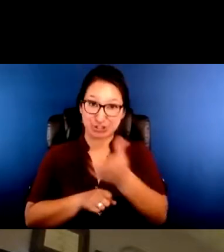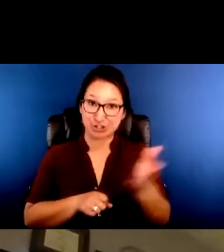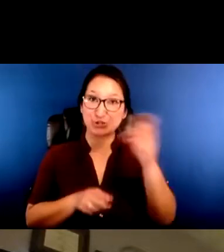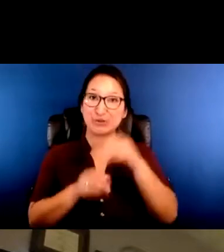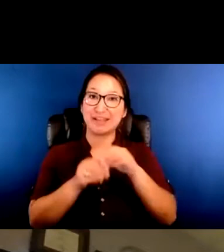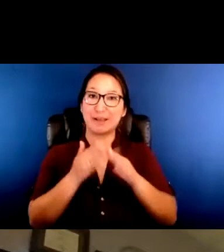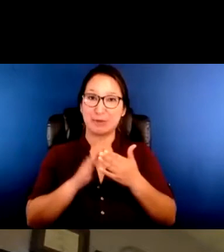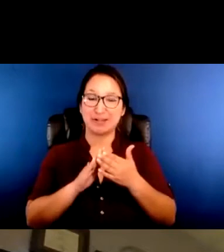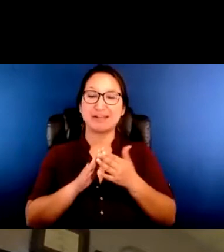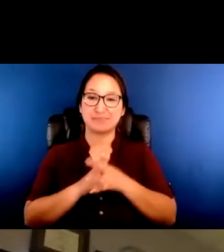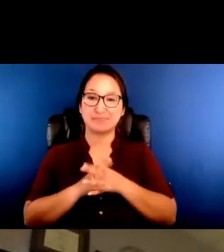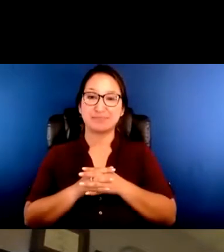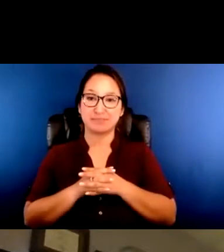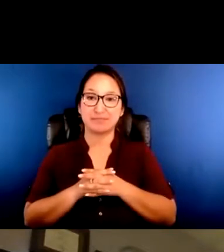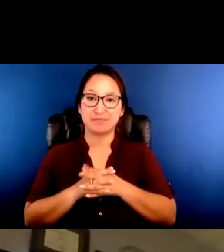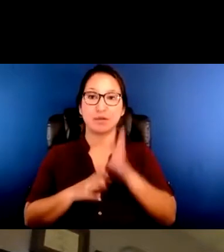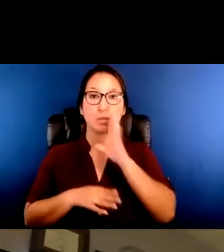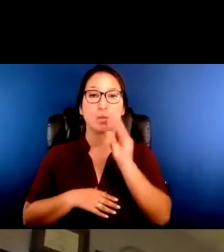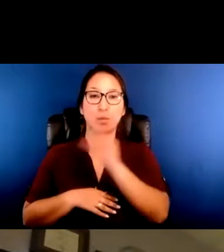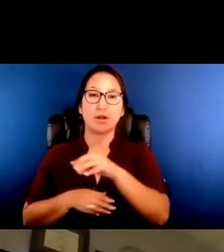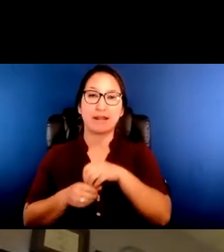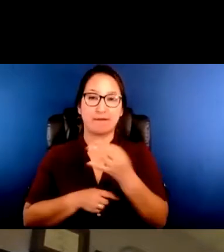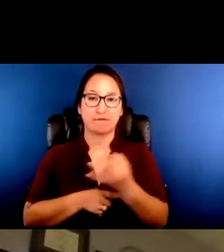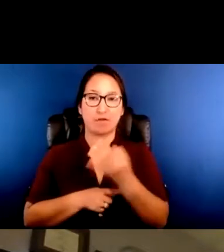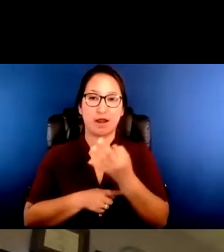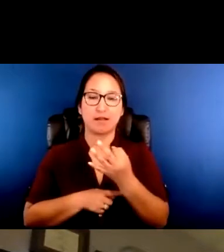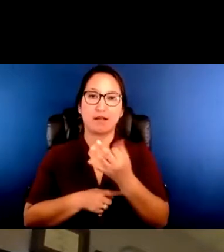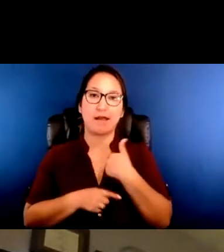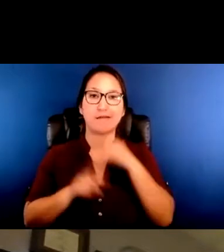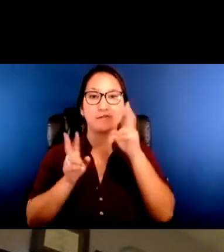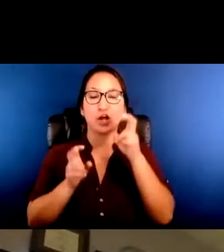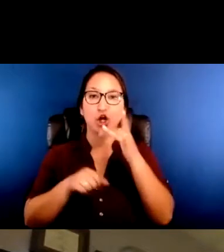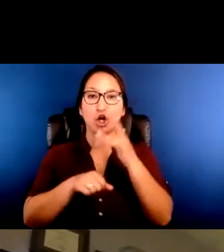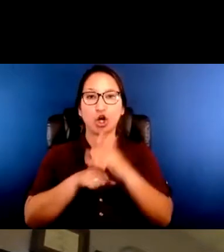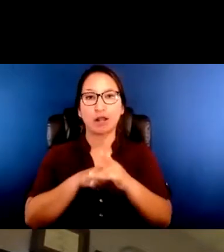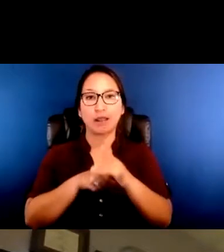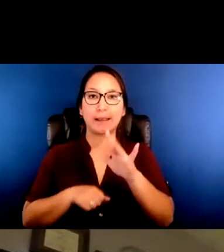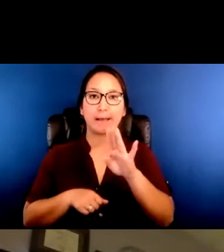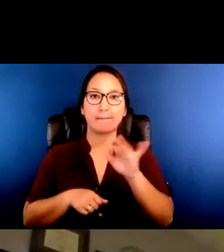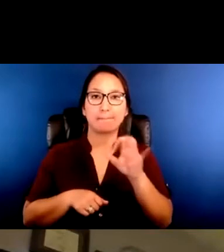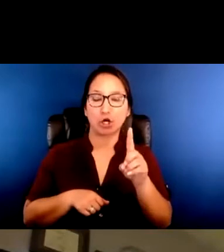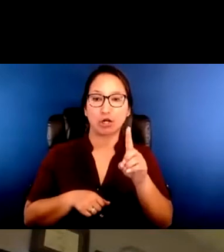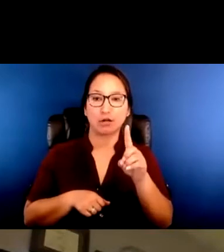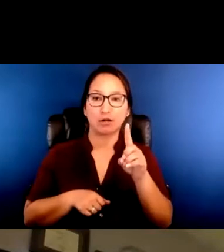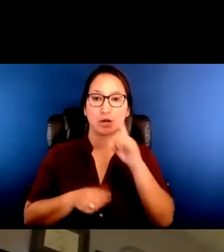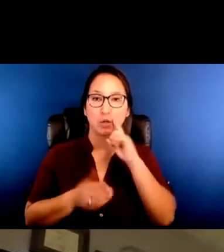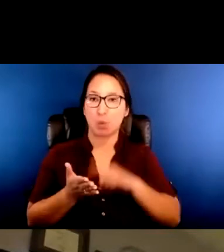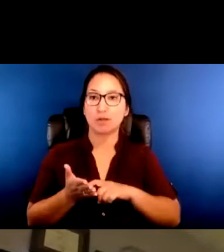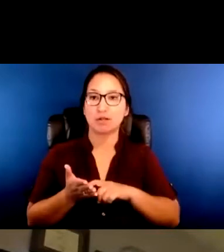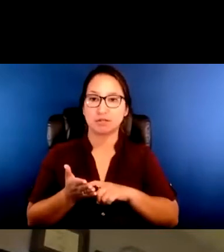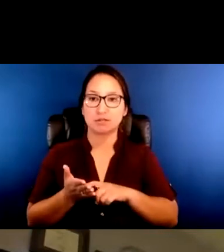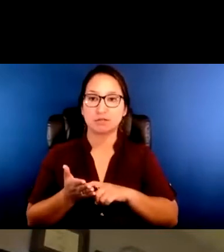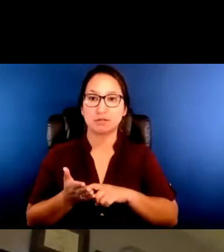And we're going to put that in the Friday. You're just going to get the early bird notices. Our